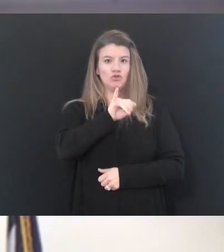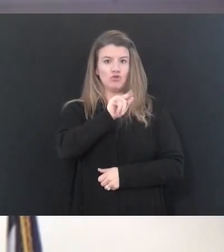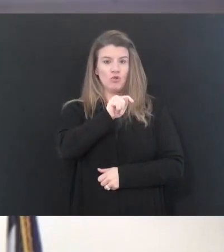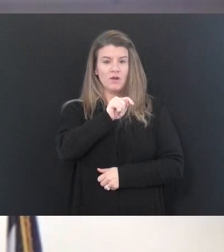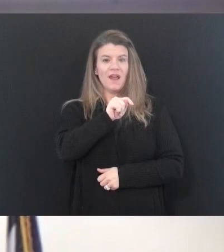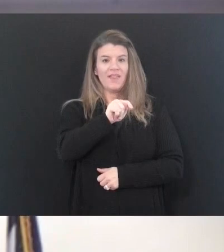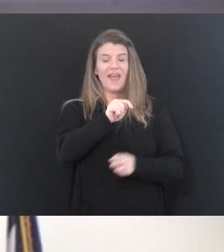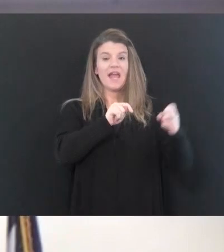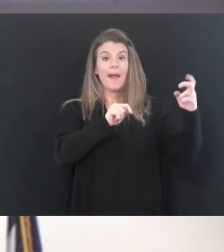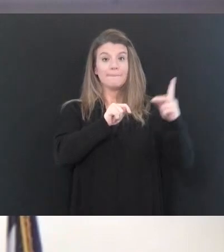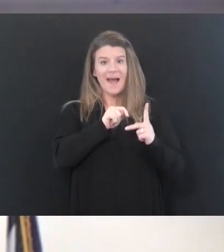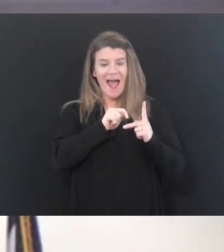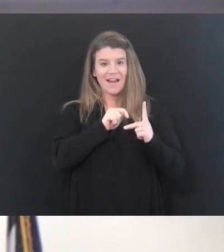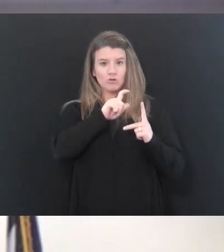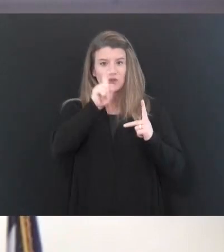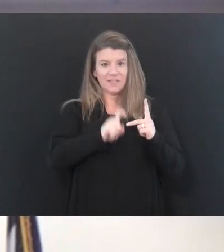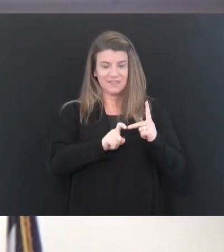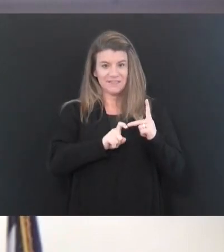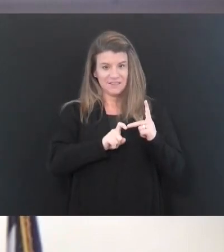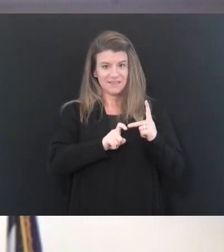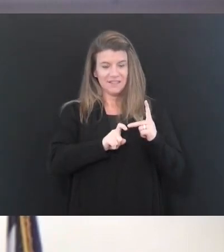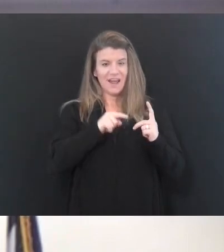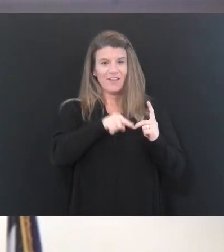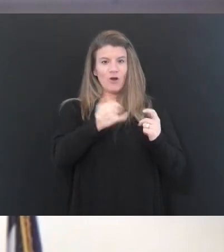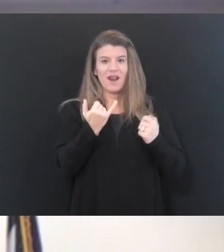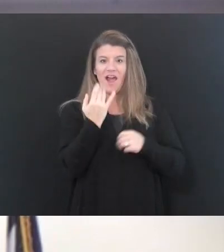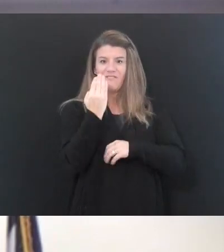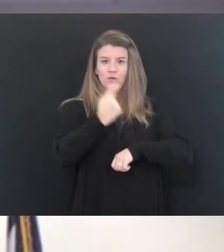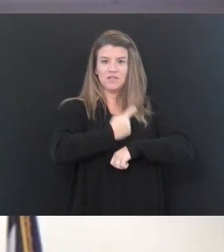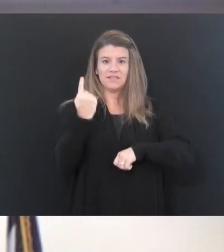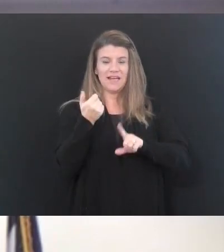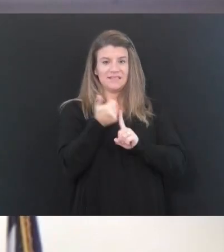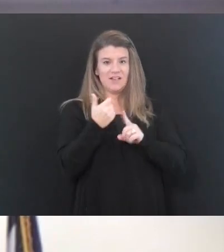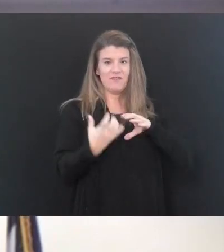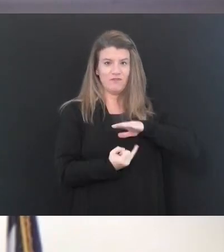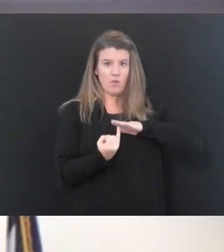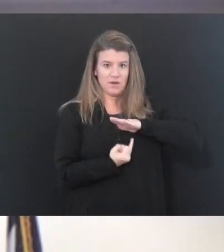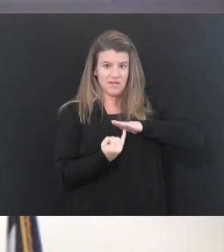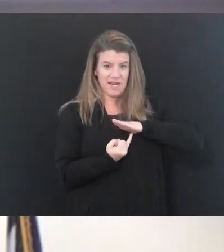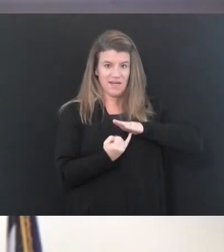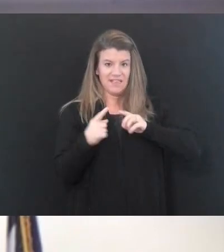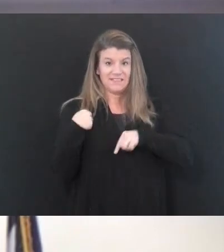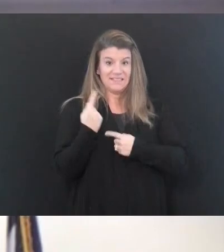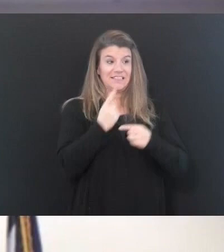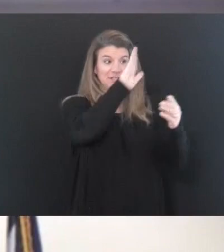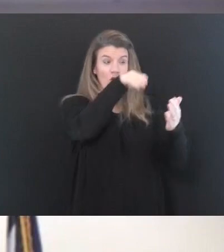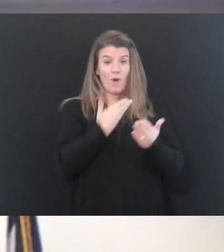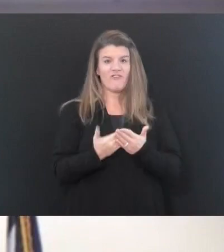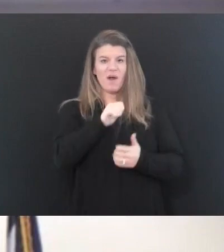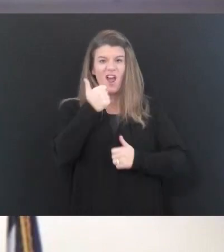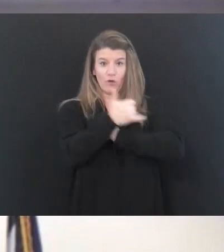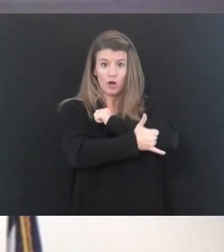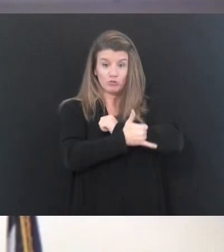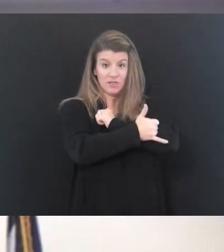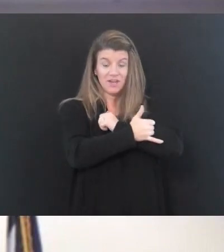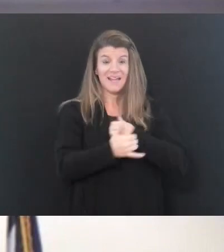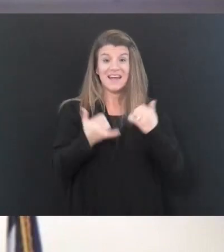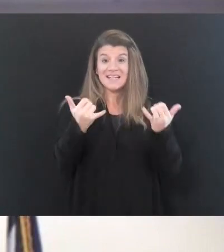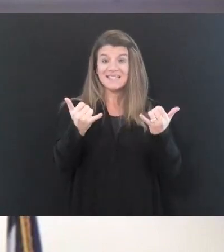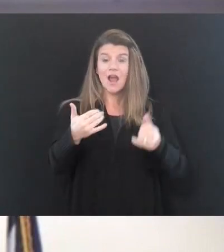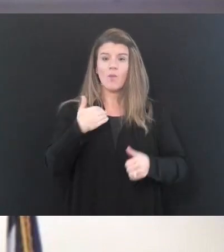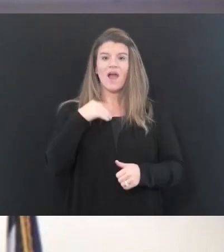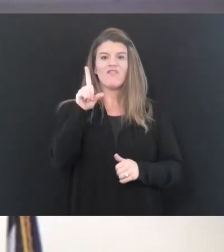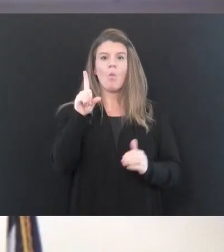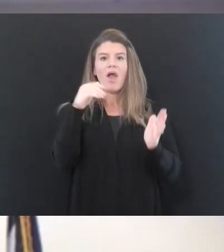Bliss, Texas, and go into 14-day quarantine on their return from deployment. To date, we have almost